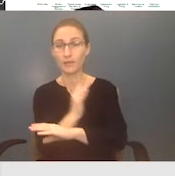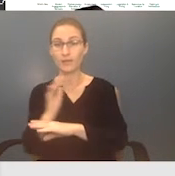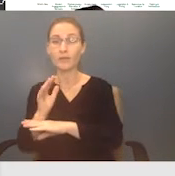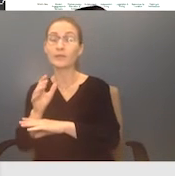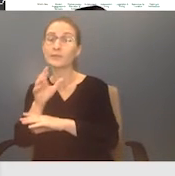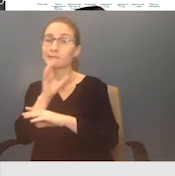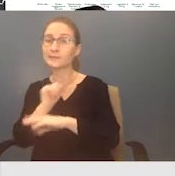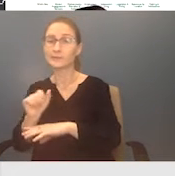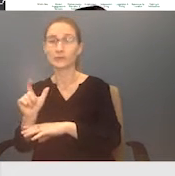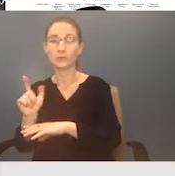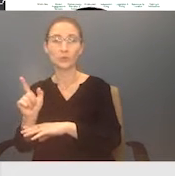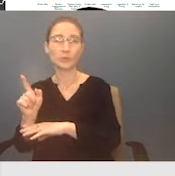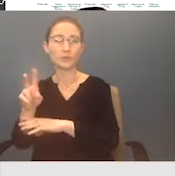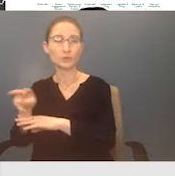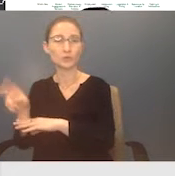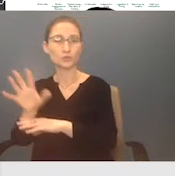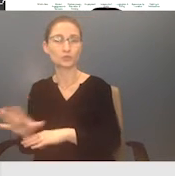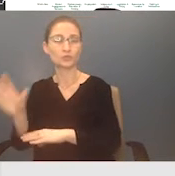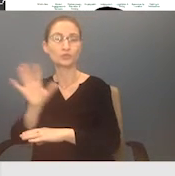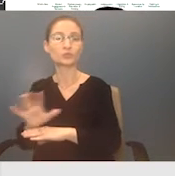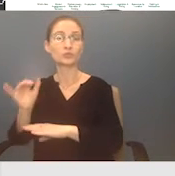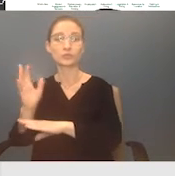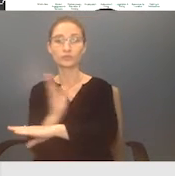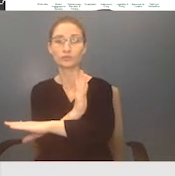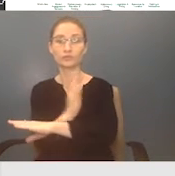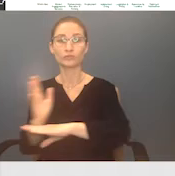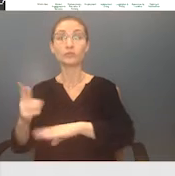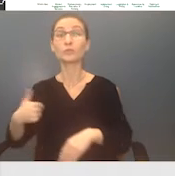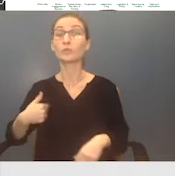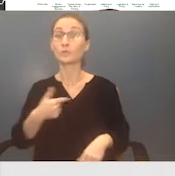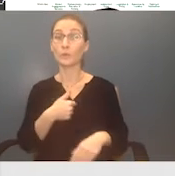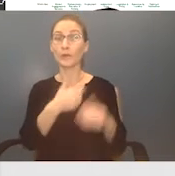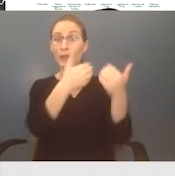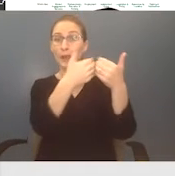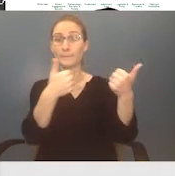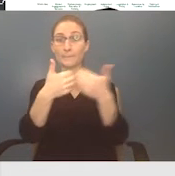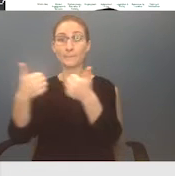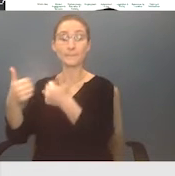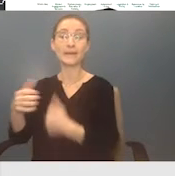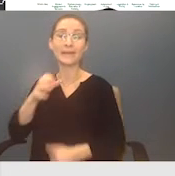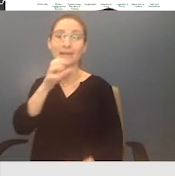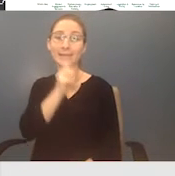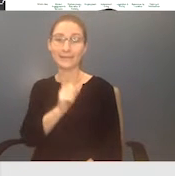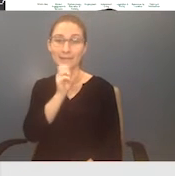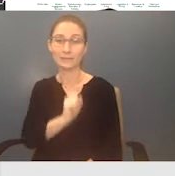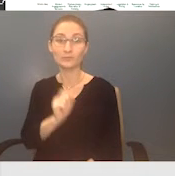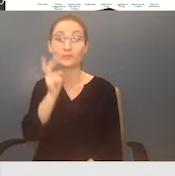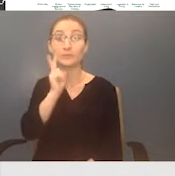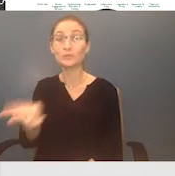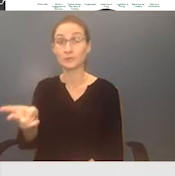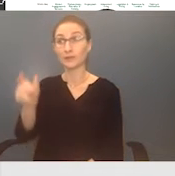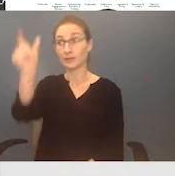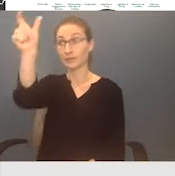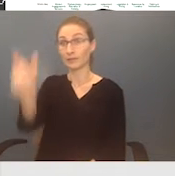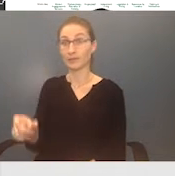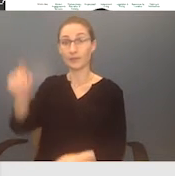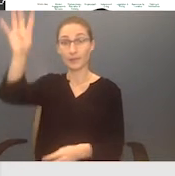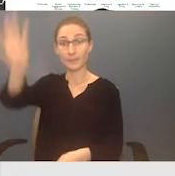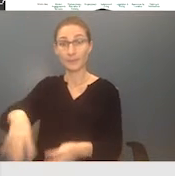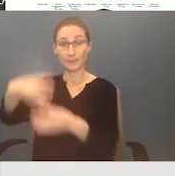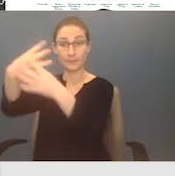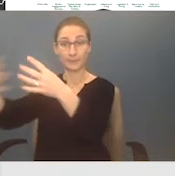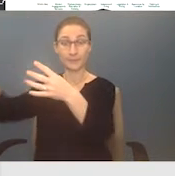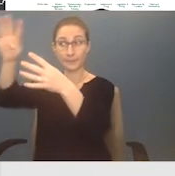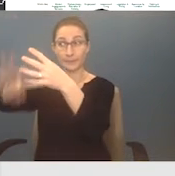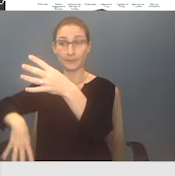And we have broken it down by age. So you can see over in the right column, age 14, 15, all the way